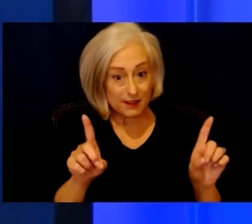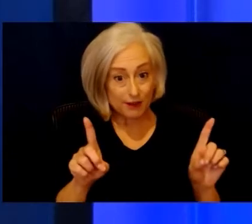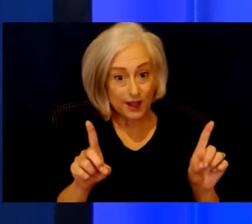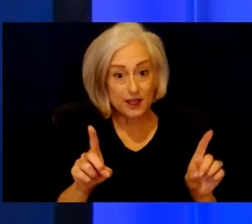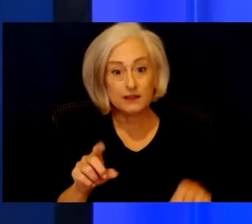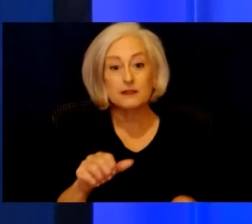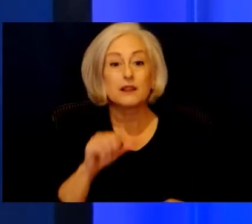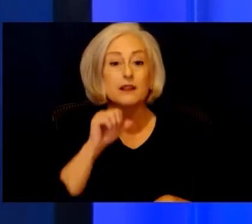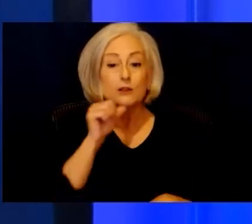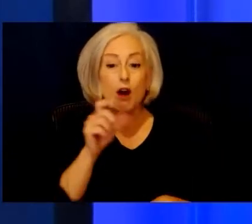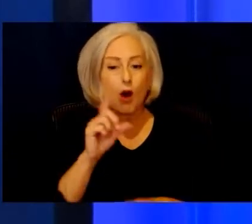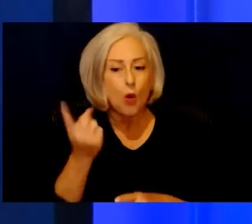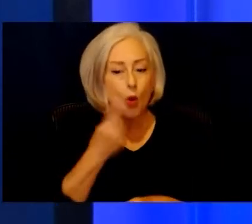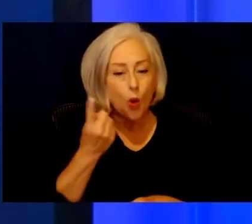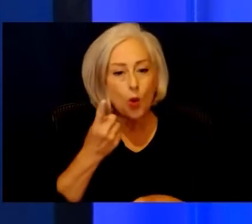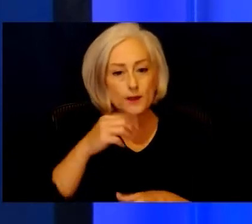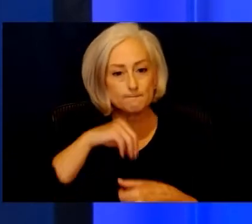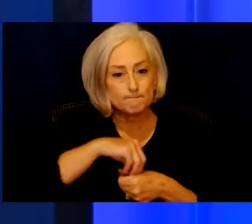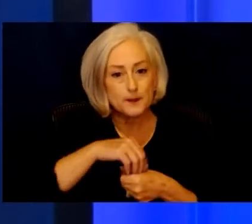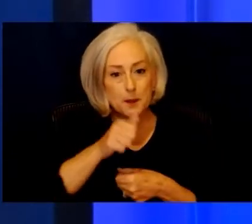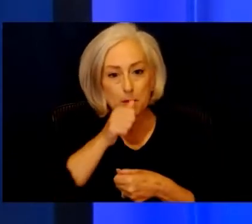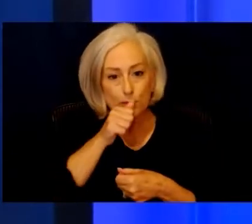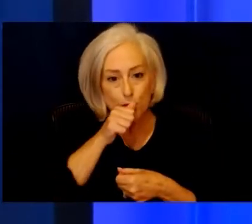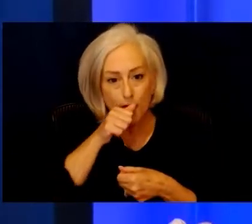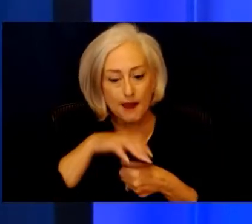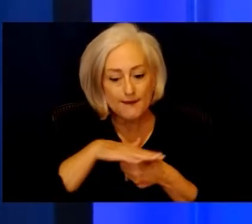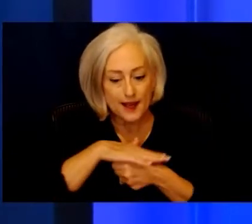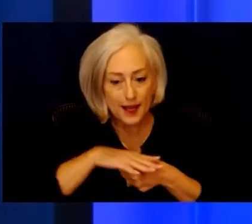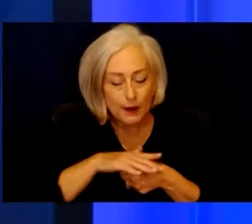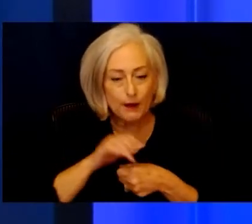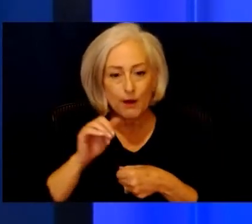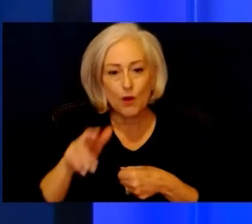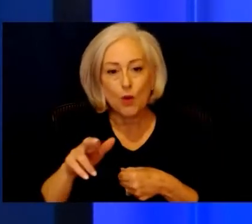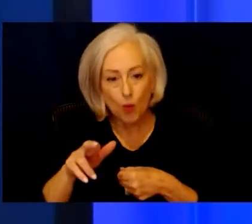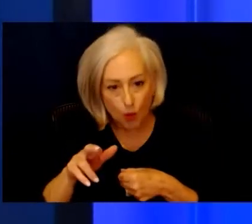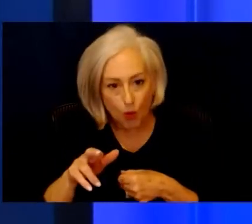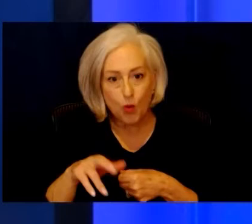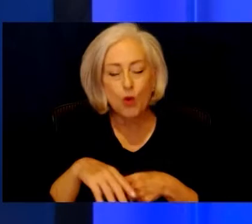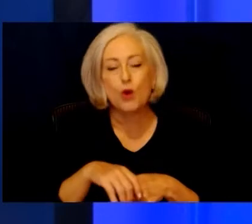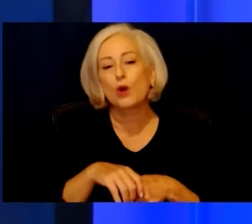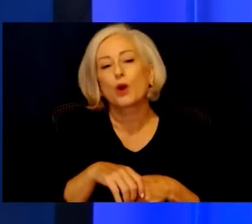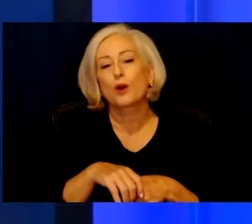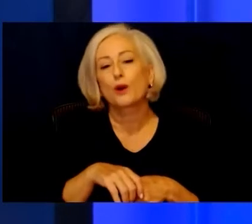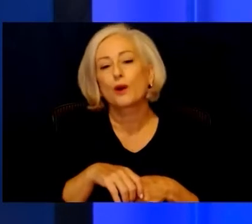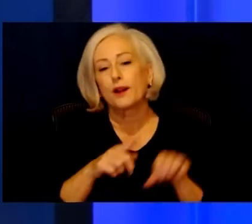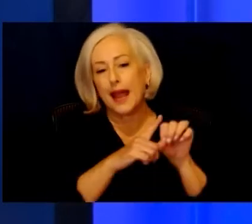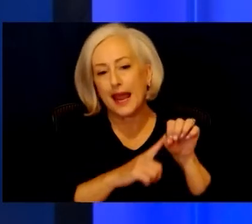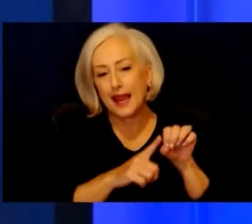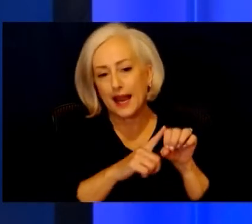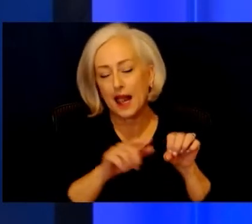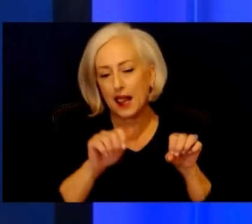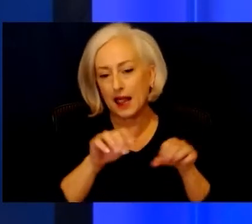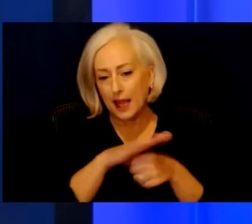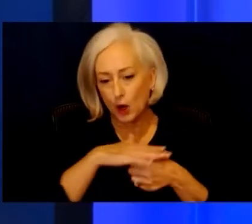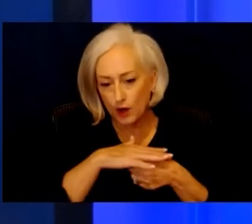said, it can be confused with other diseases that we will commonly see in our ID and HIV